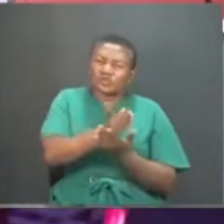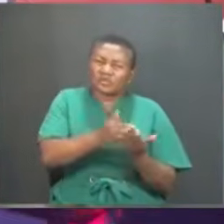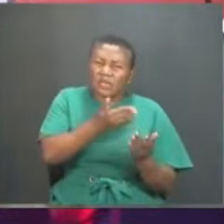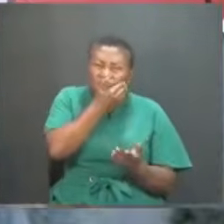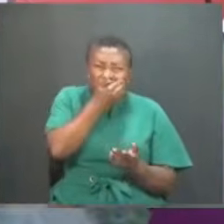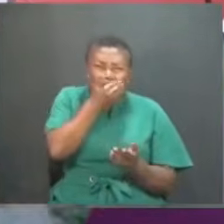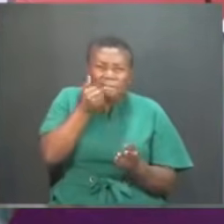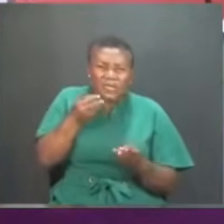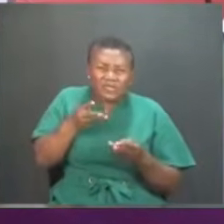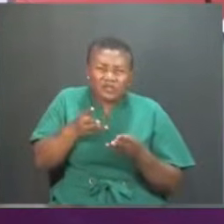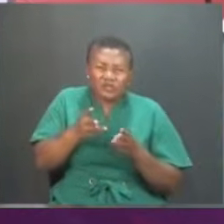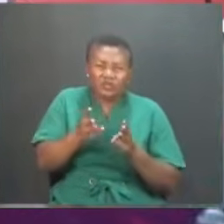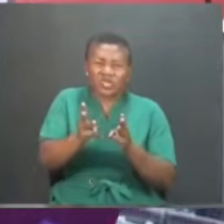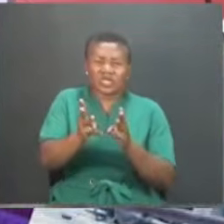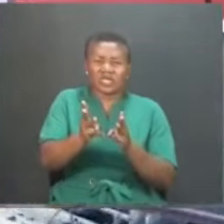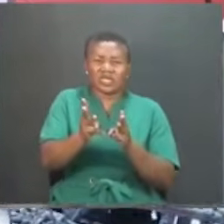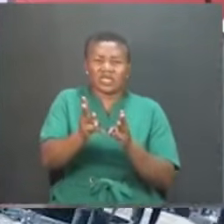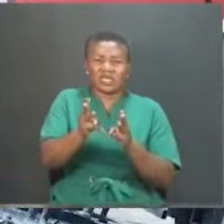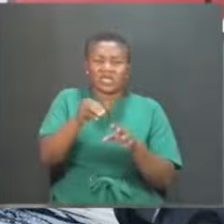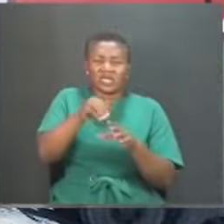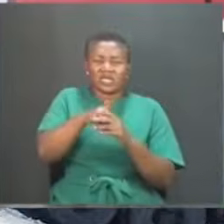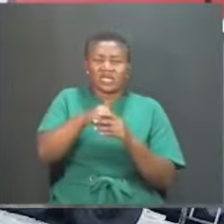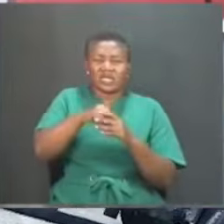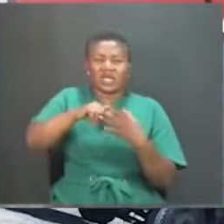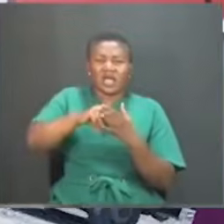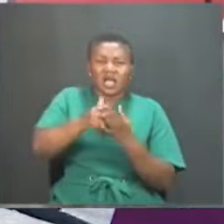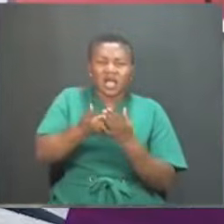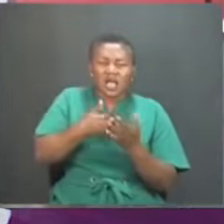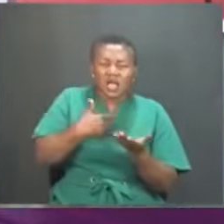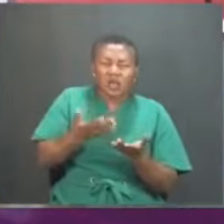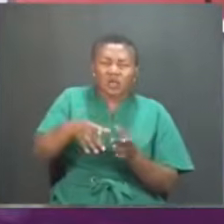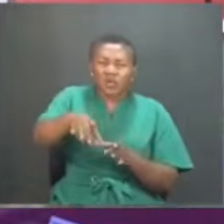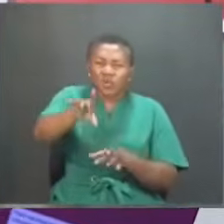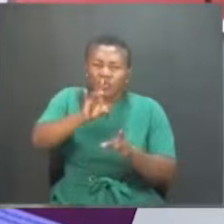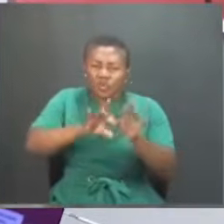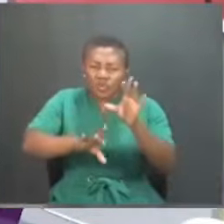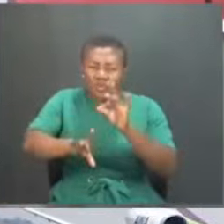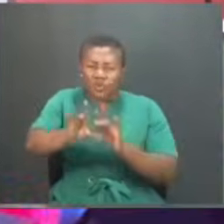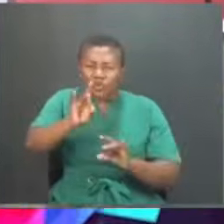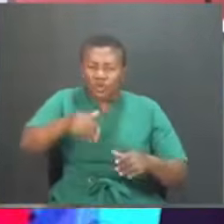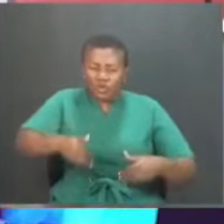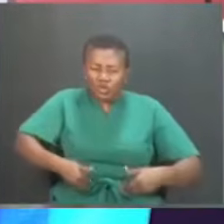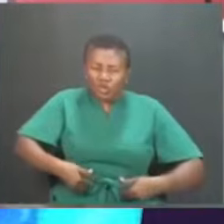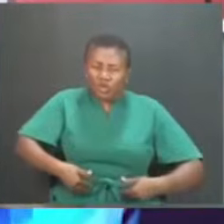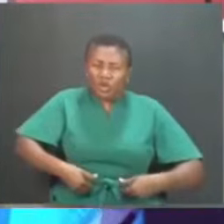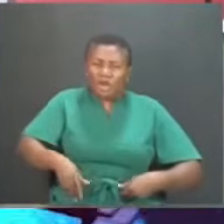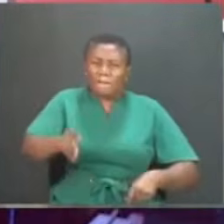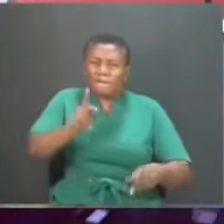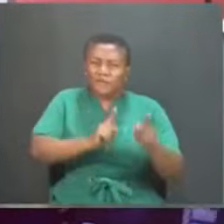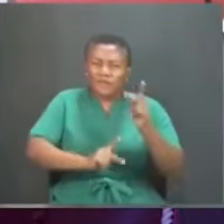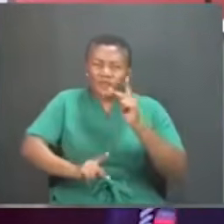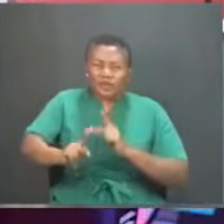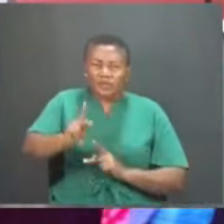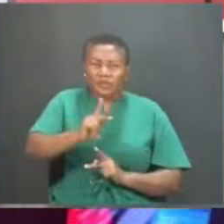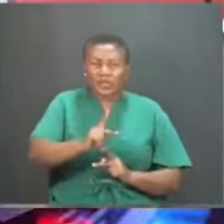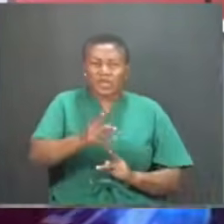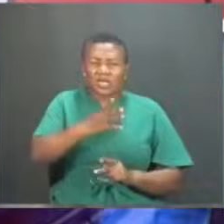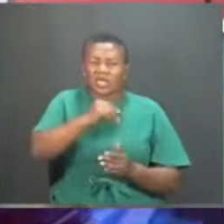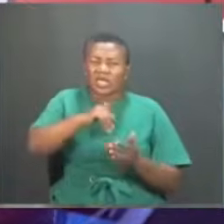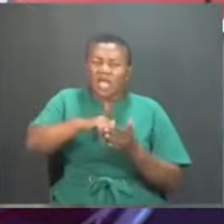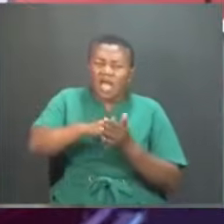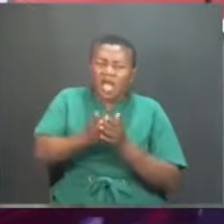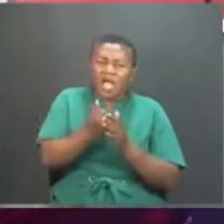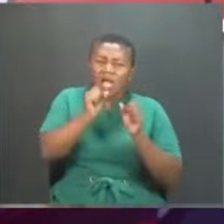deep thinking in how we recruit, how we give opportunities to our young people in this country, and we look at how the system